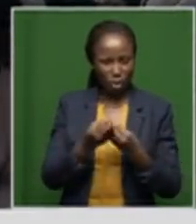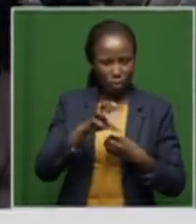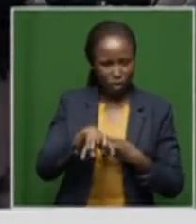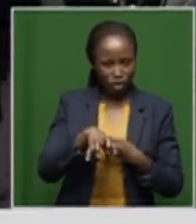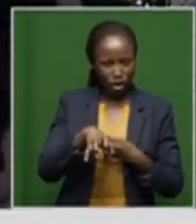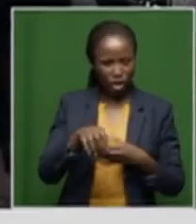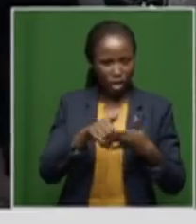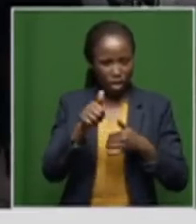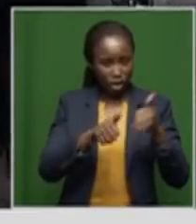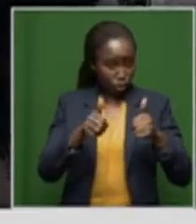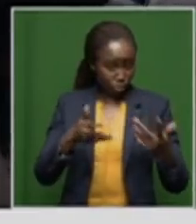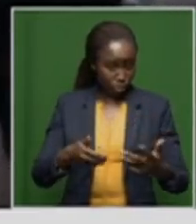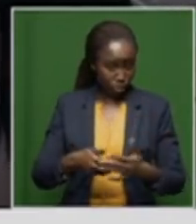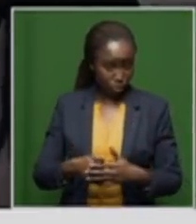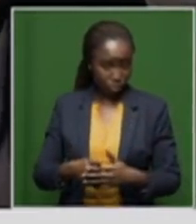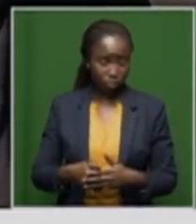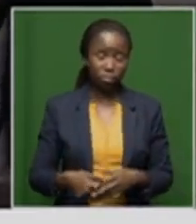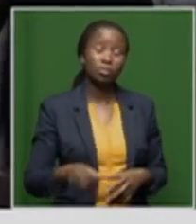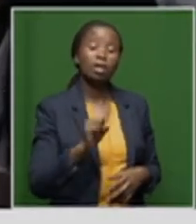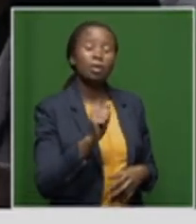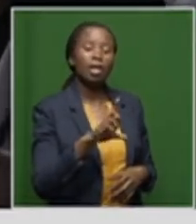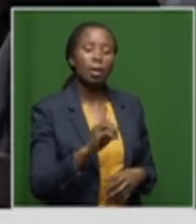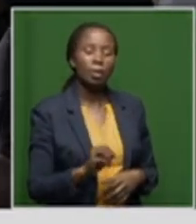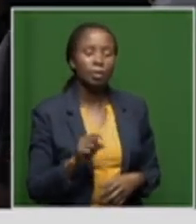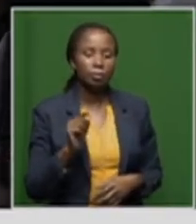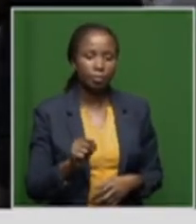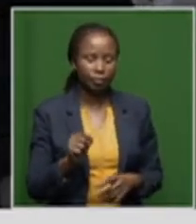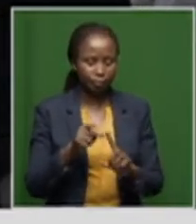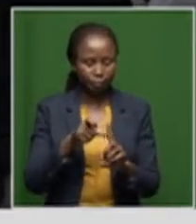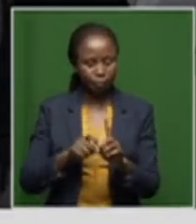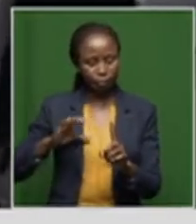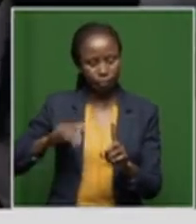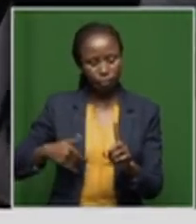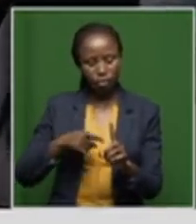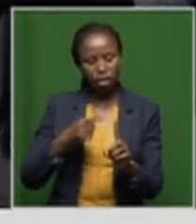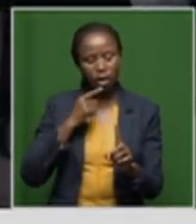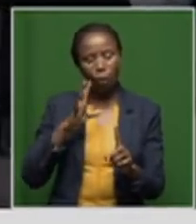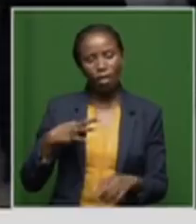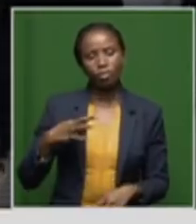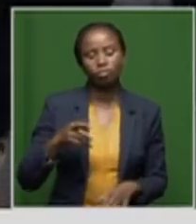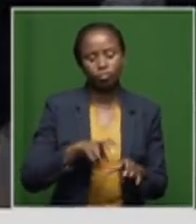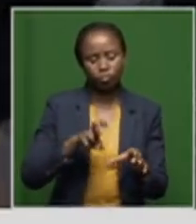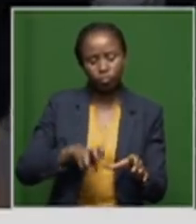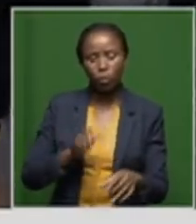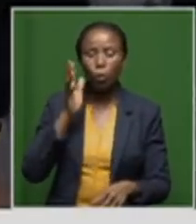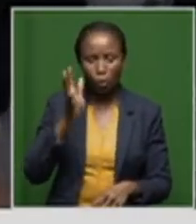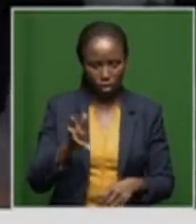our indications, Samgelo, is that she is going to voluntarily step aside.